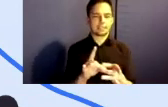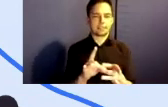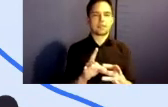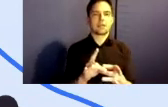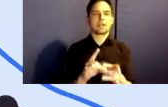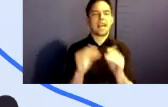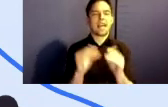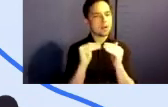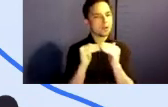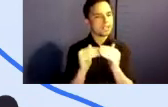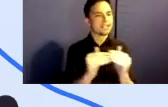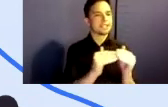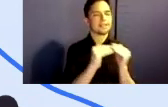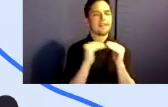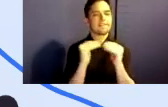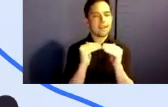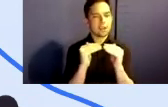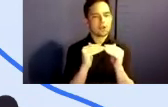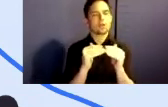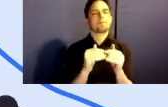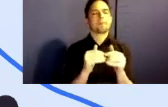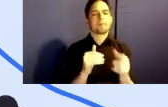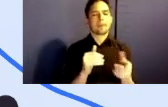equity, and fairness. But